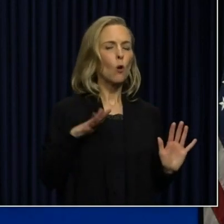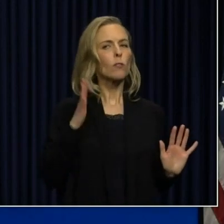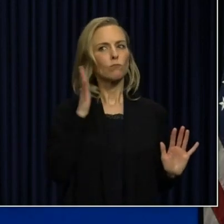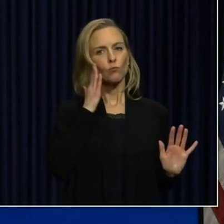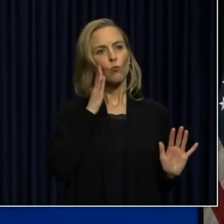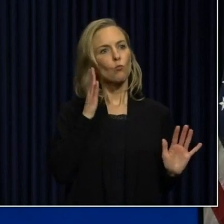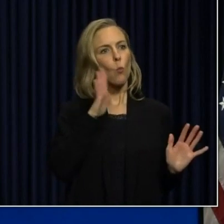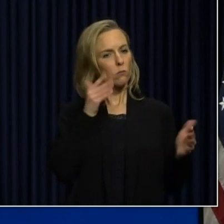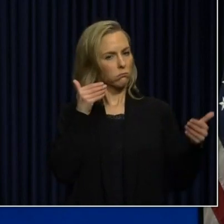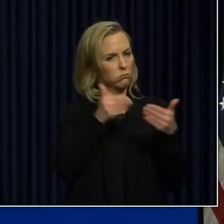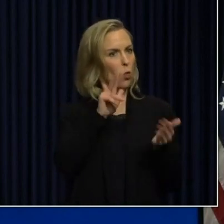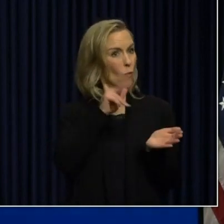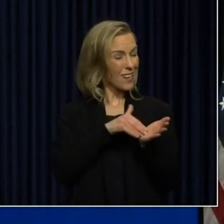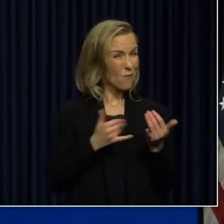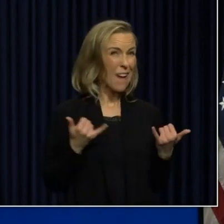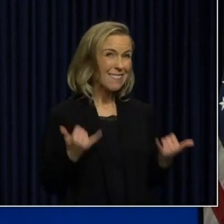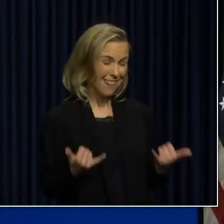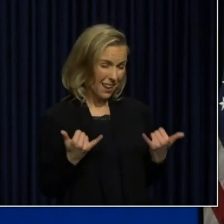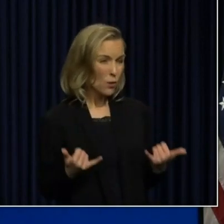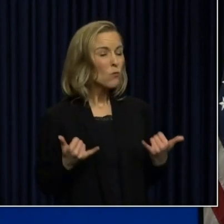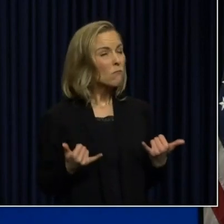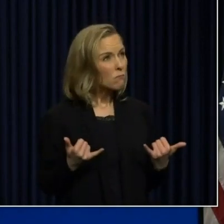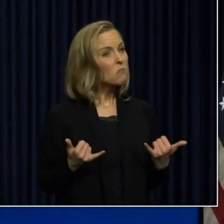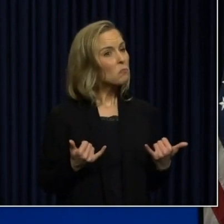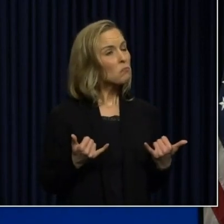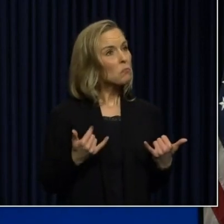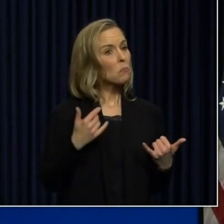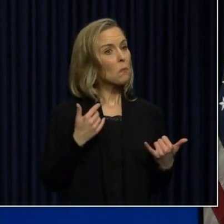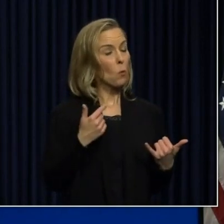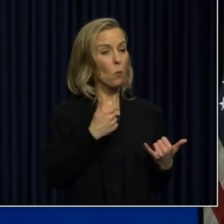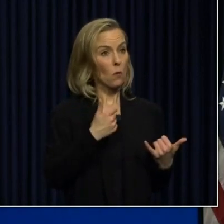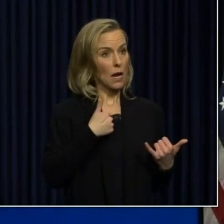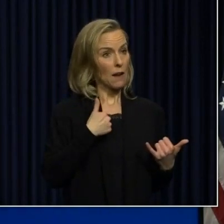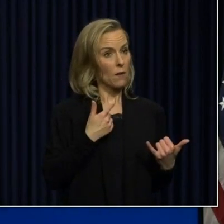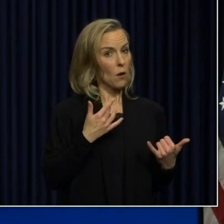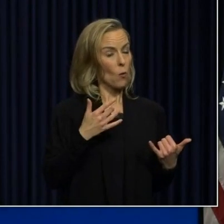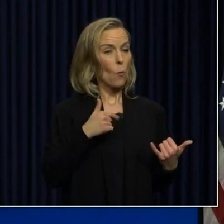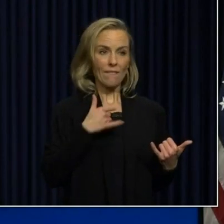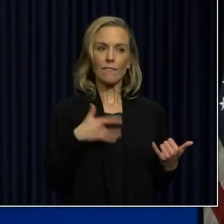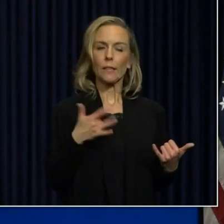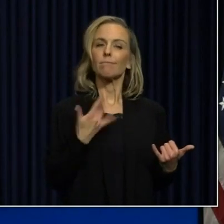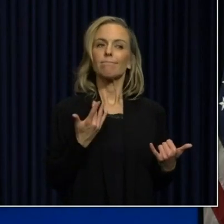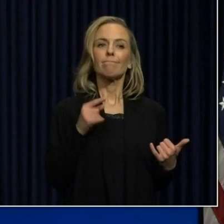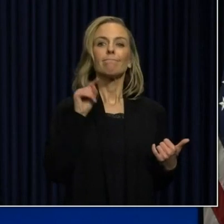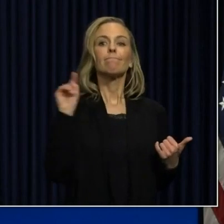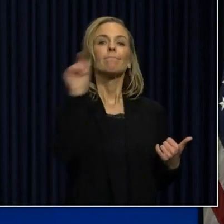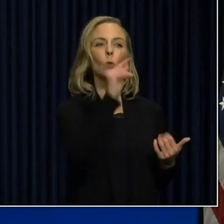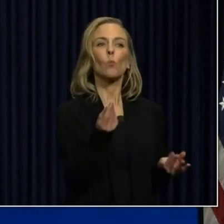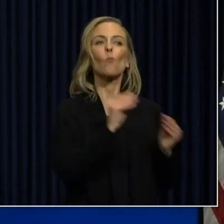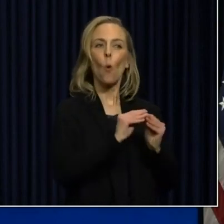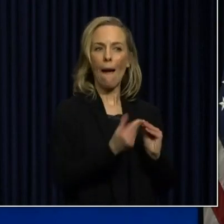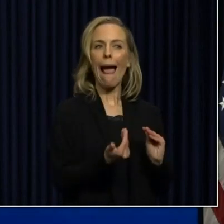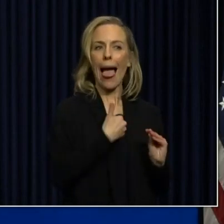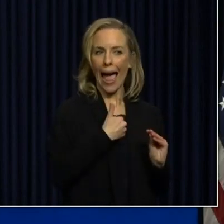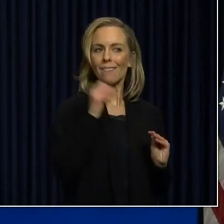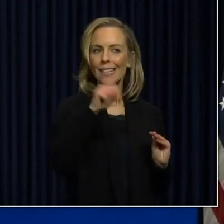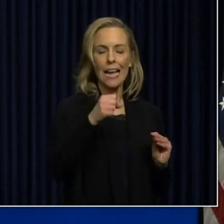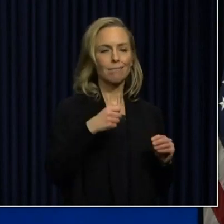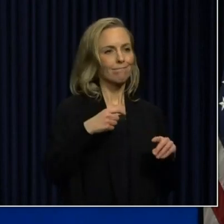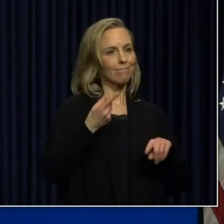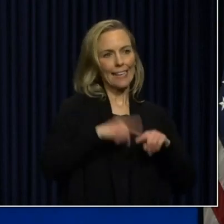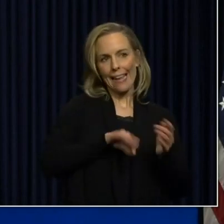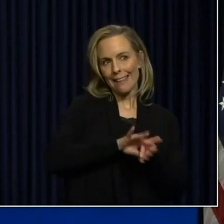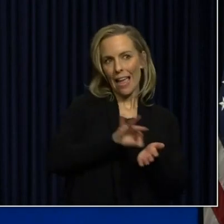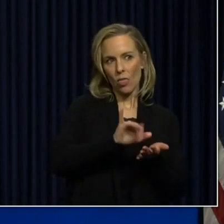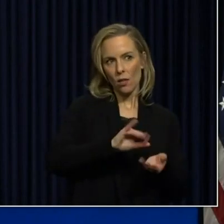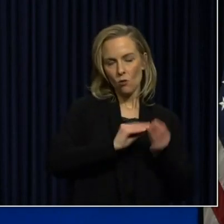that number. In fact, right now, we believe we'd have significantly more, even with the testing capacity we have.